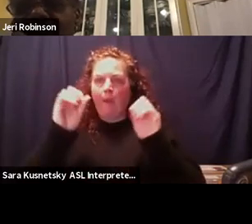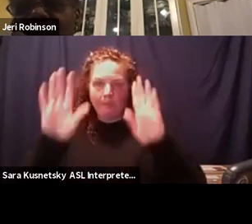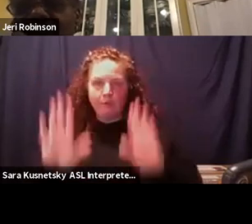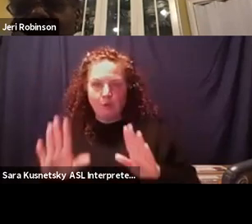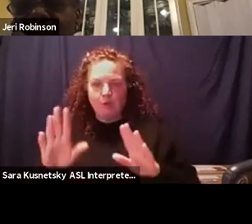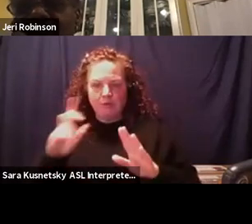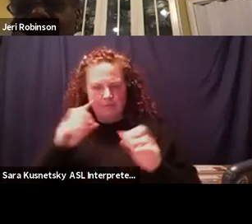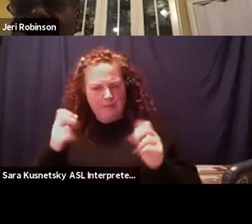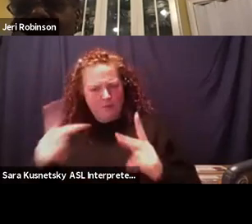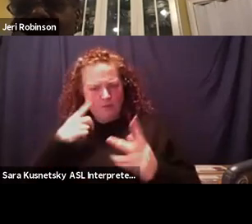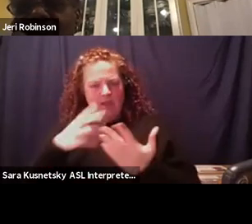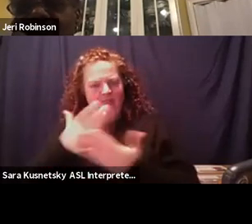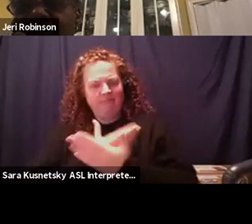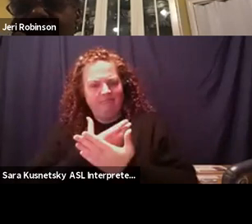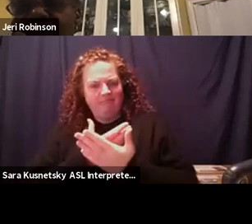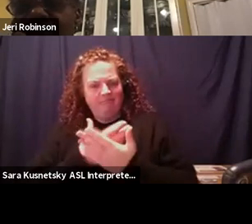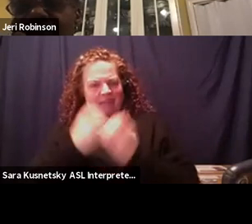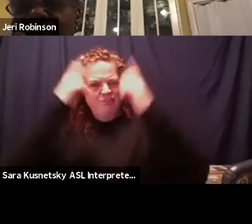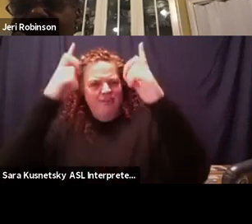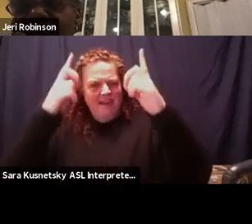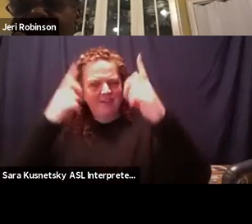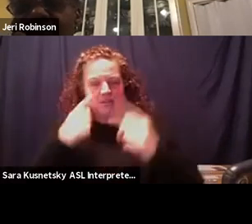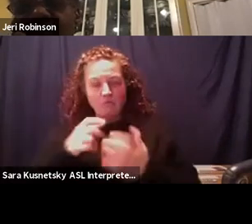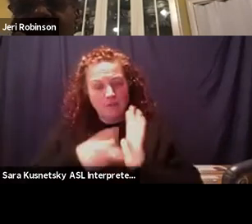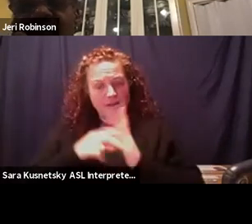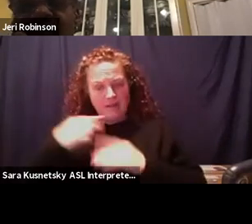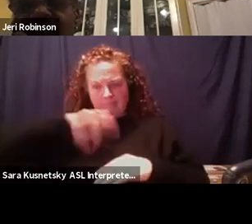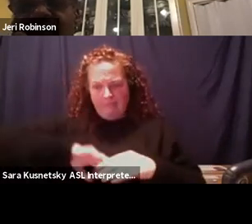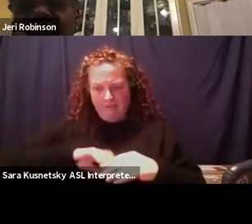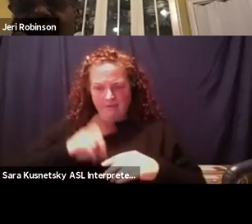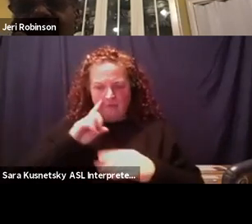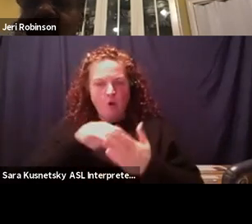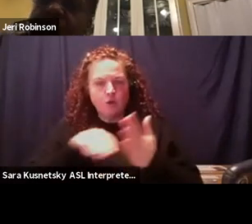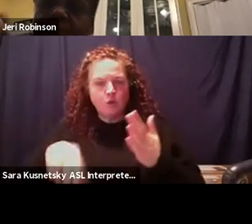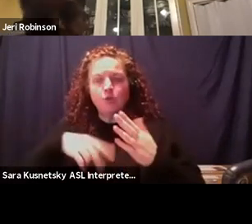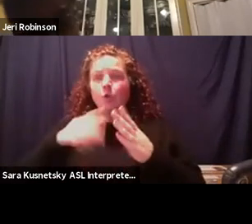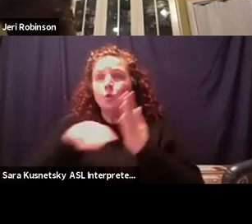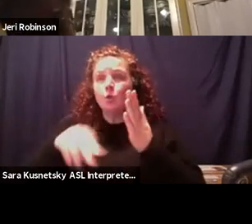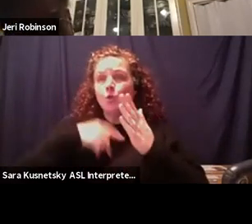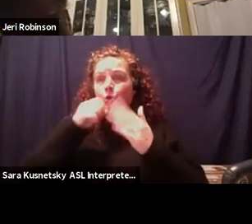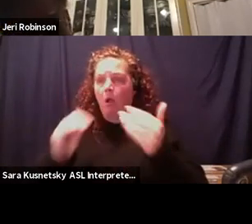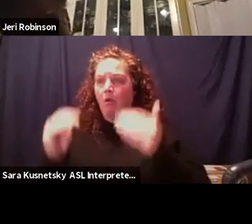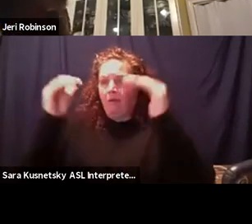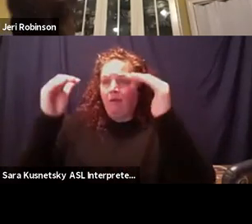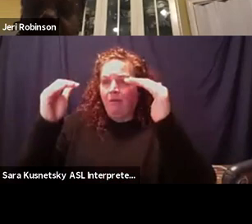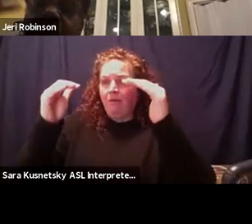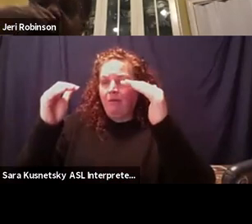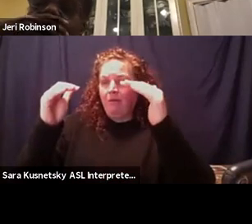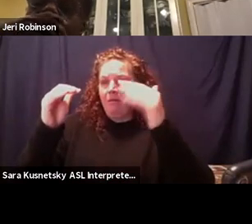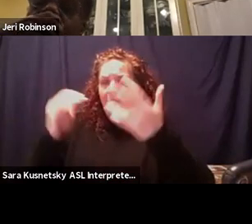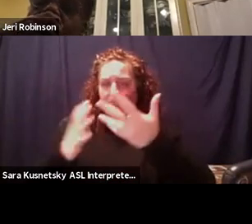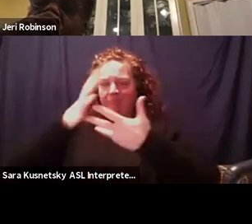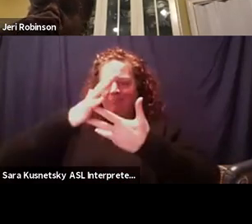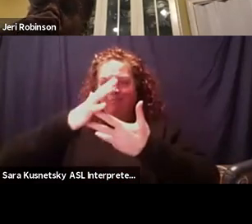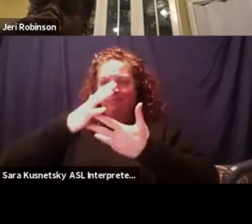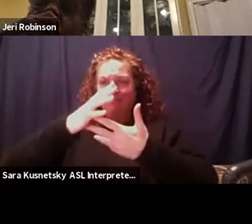great because it supports students, and if there are students that are ahead of their grade level or feel that they are not getting challenged in school,